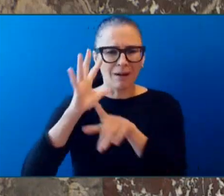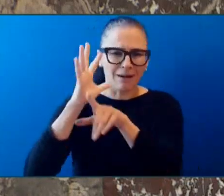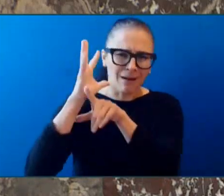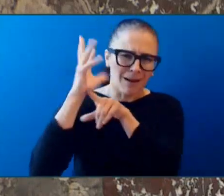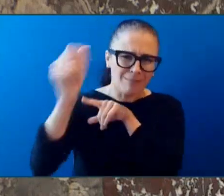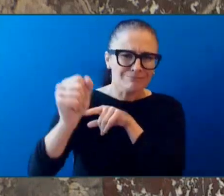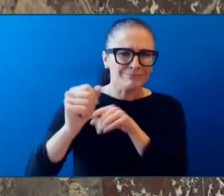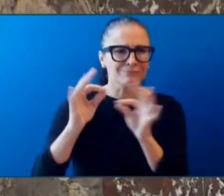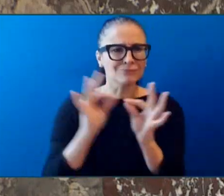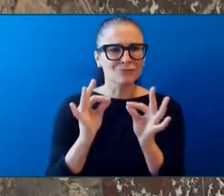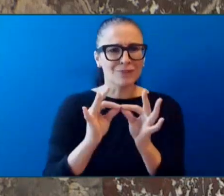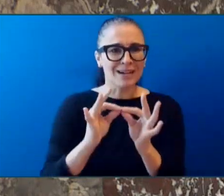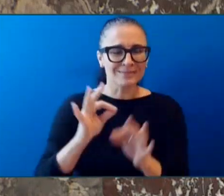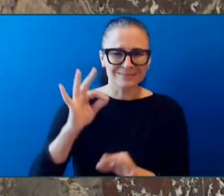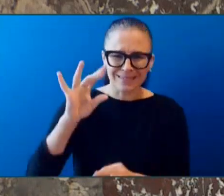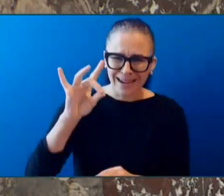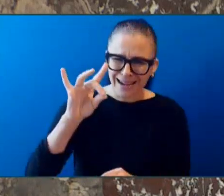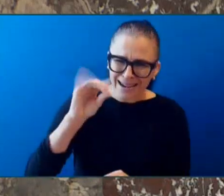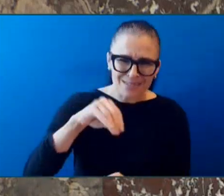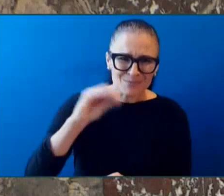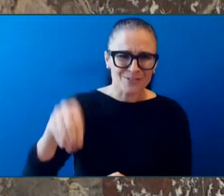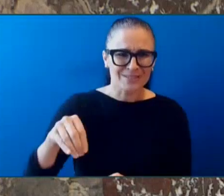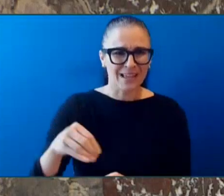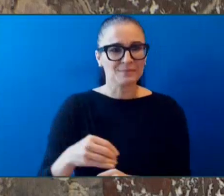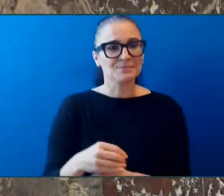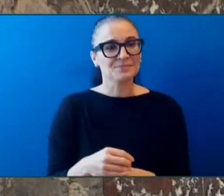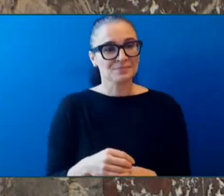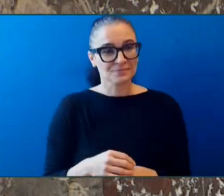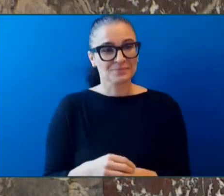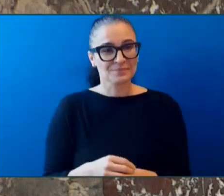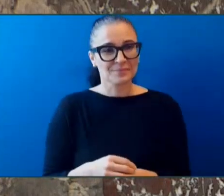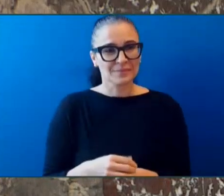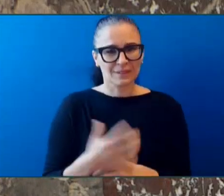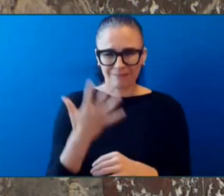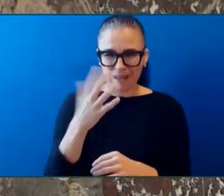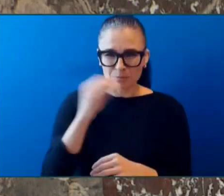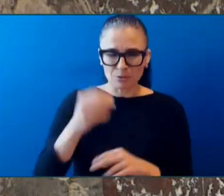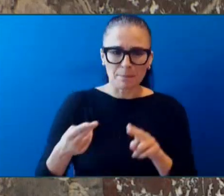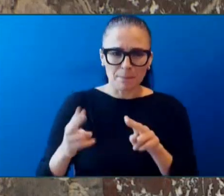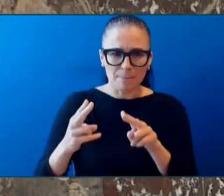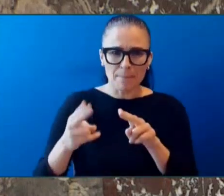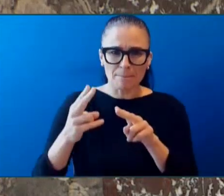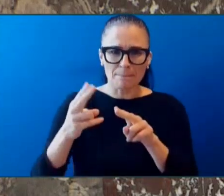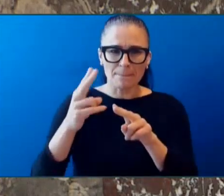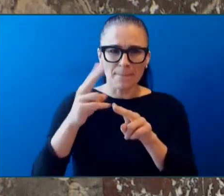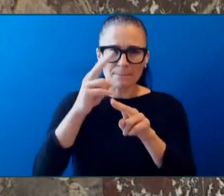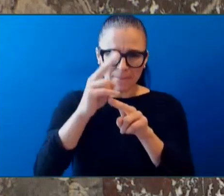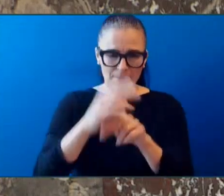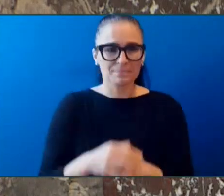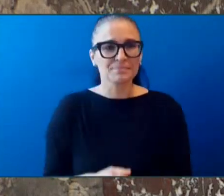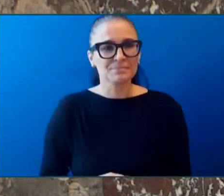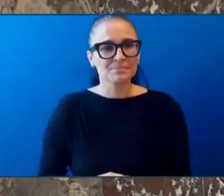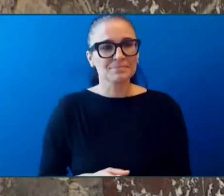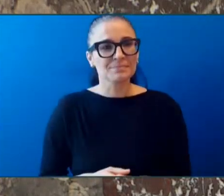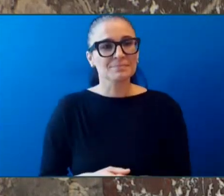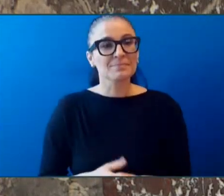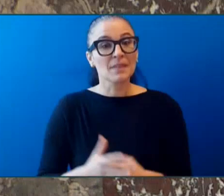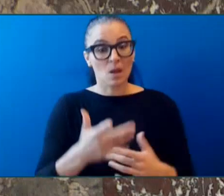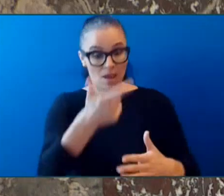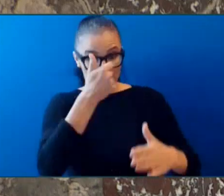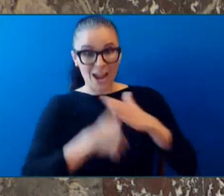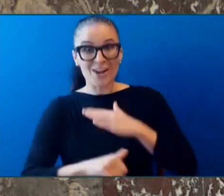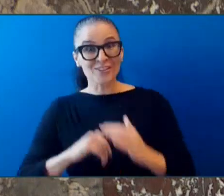5% a year. Now, since we've been sworn into government, BC Hydro rates are currently 15.6% lower than the